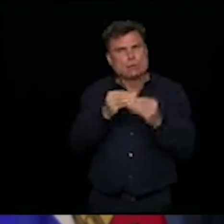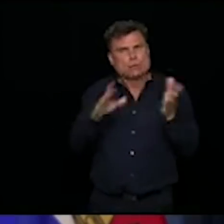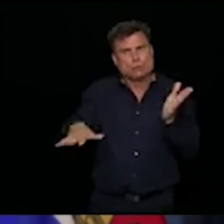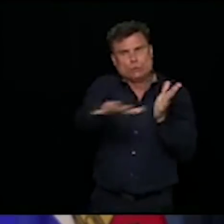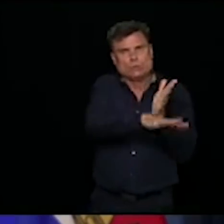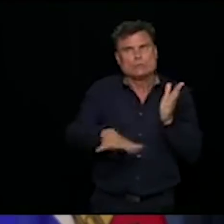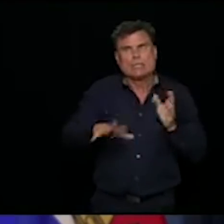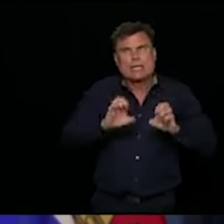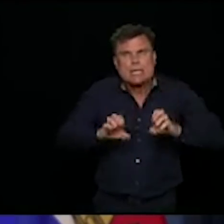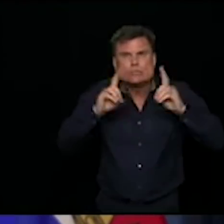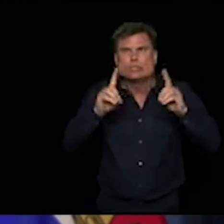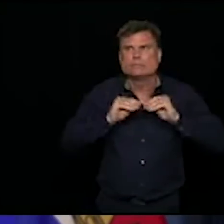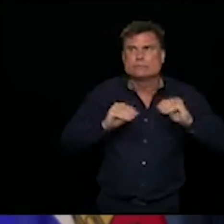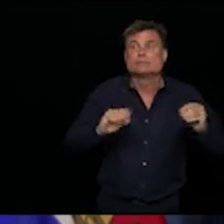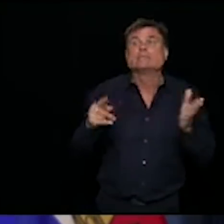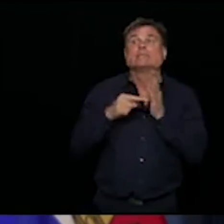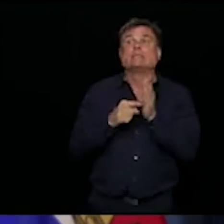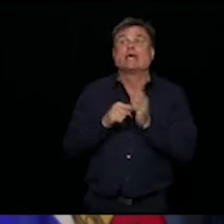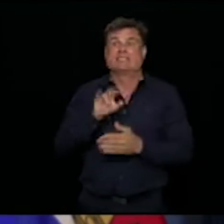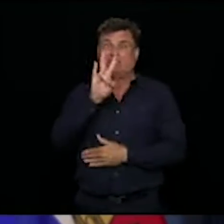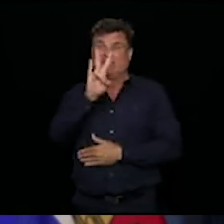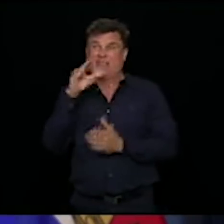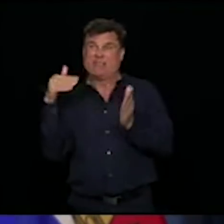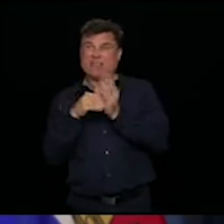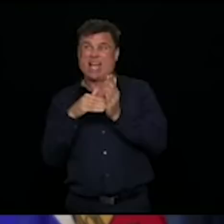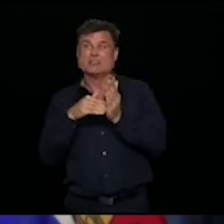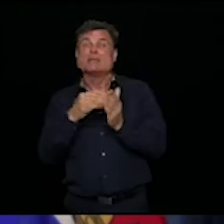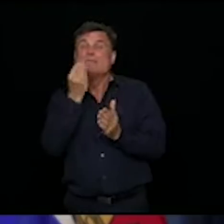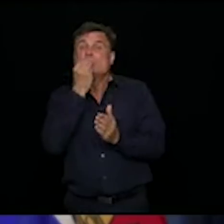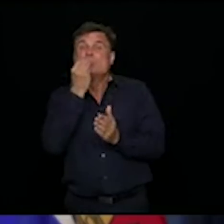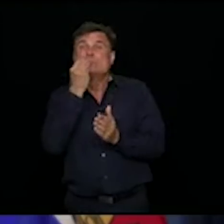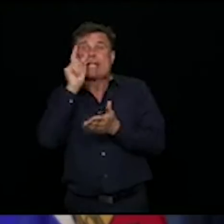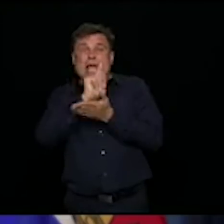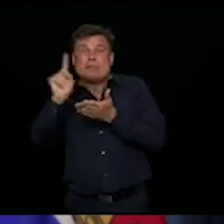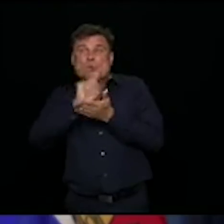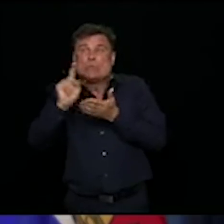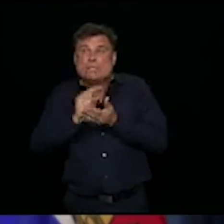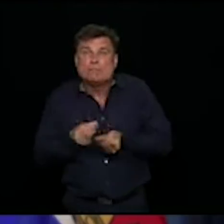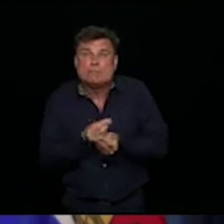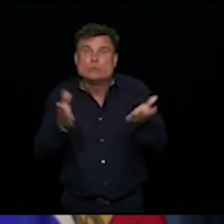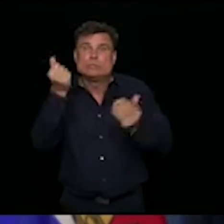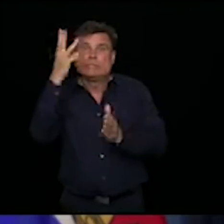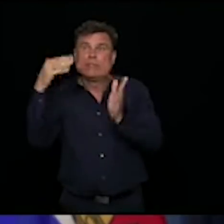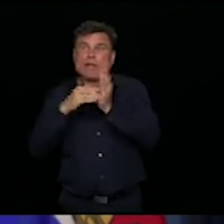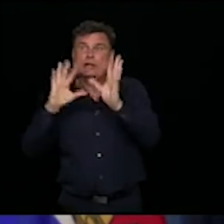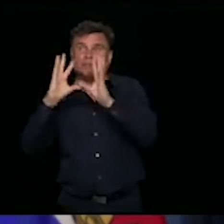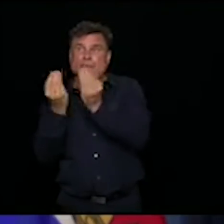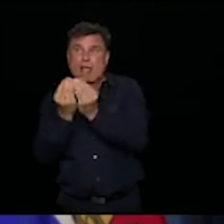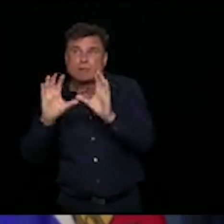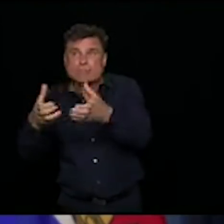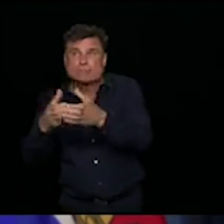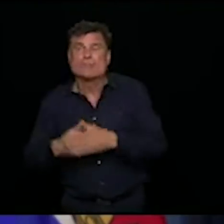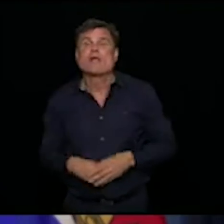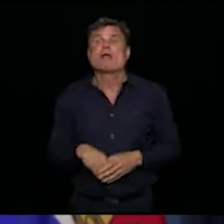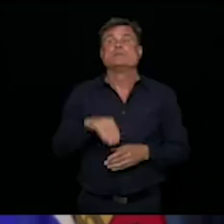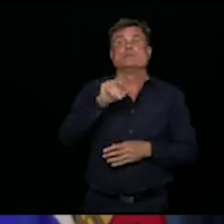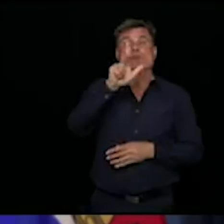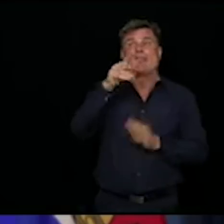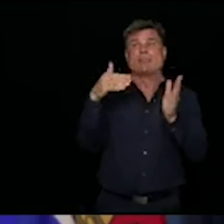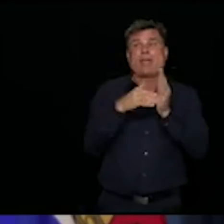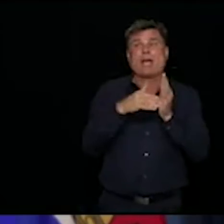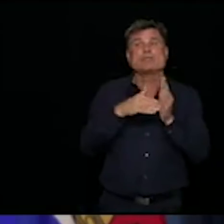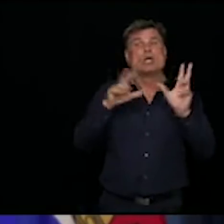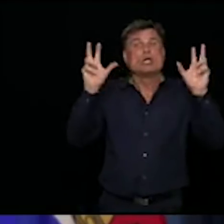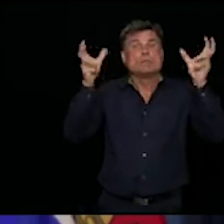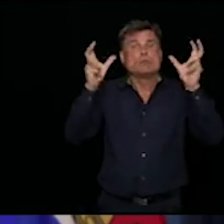services to our students. More than 75,000 meals were delivered each and every week to tens of thousands of families across the